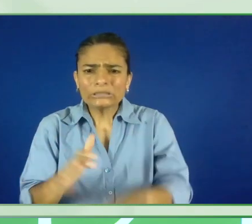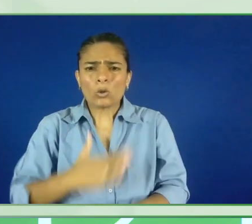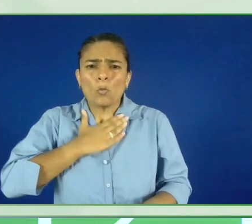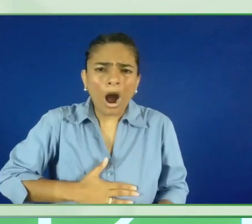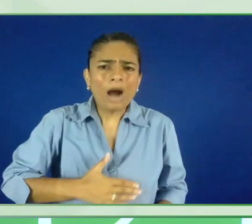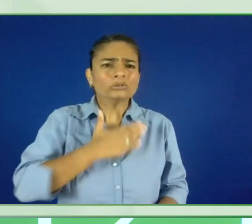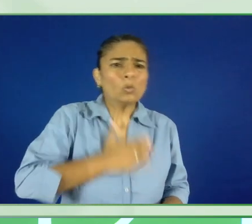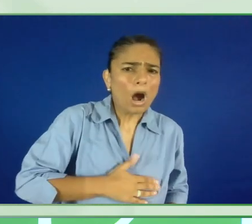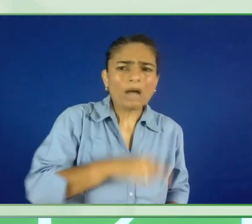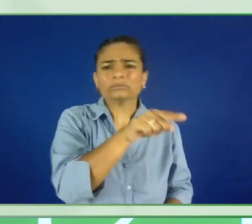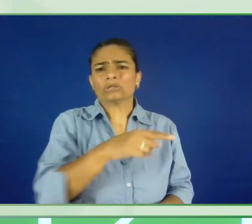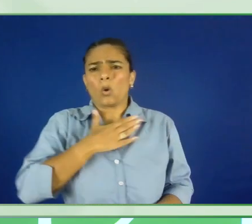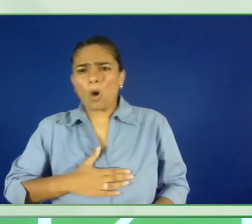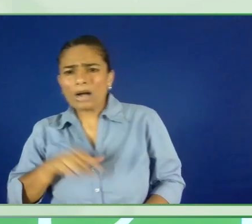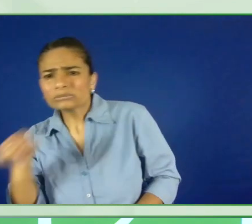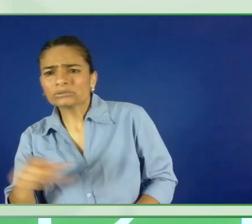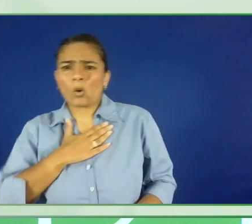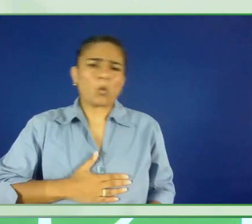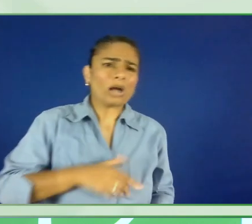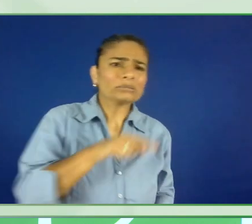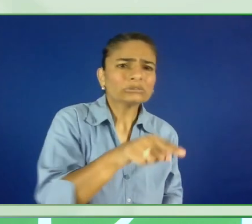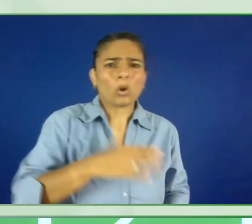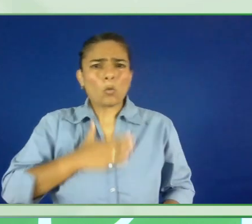needs is not getting obtained.